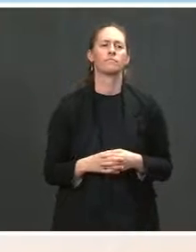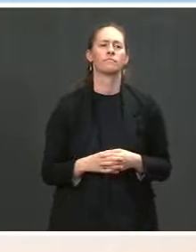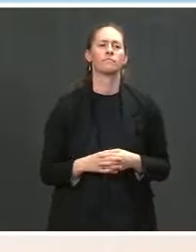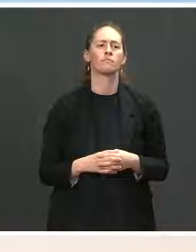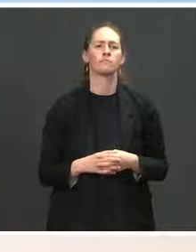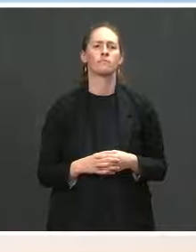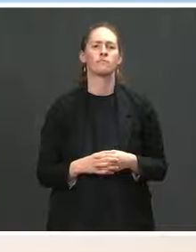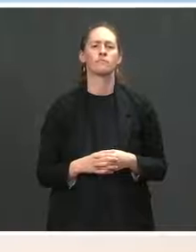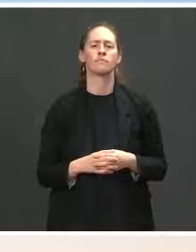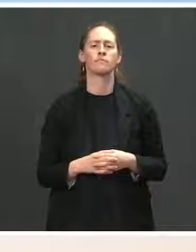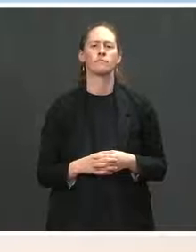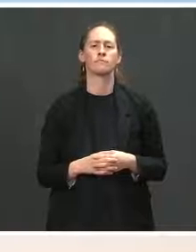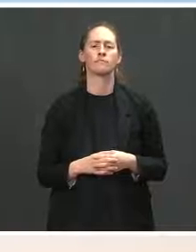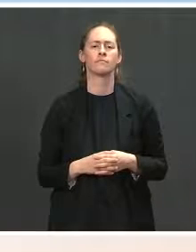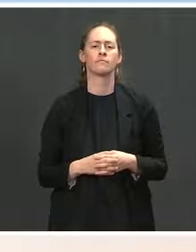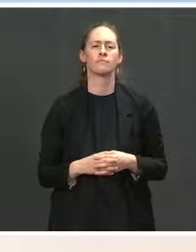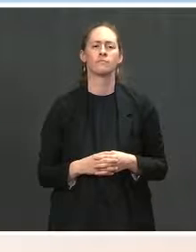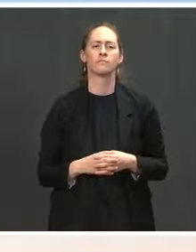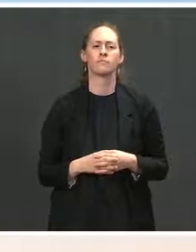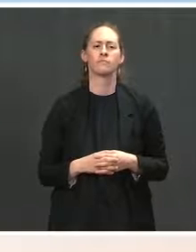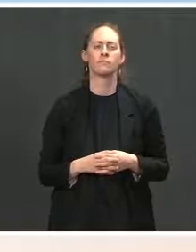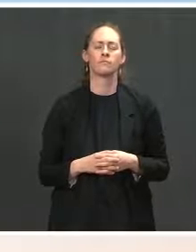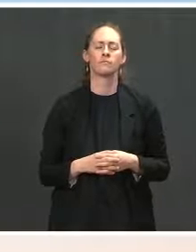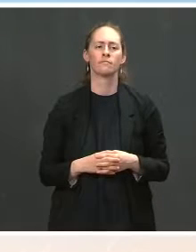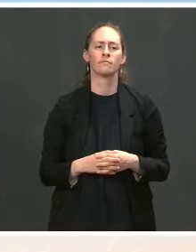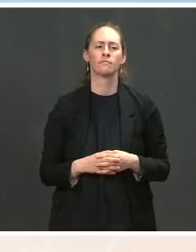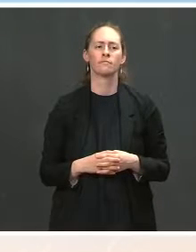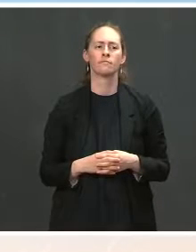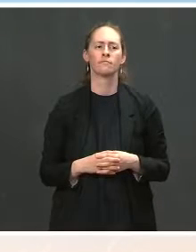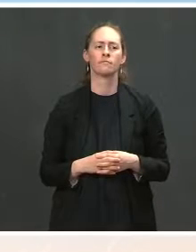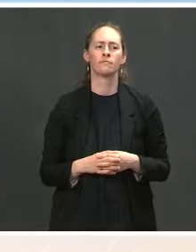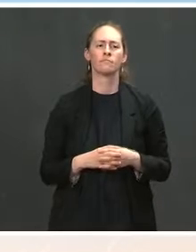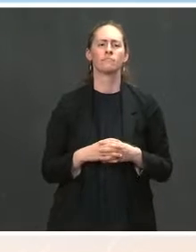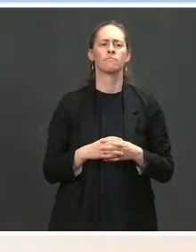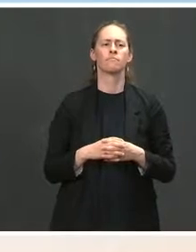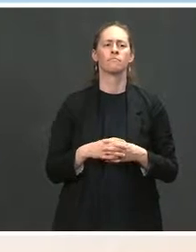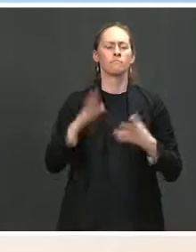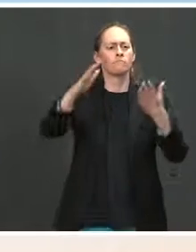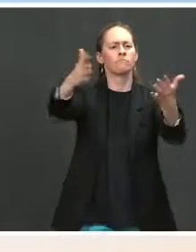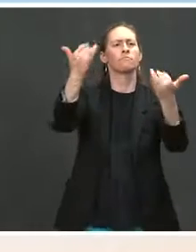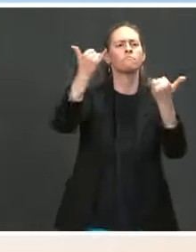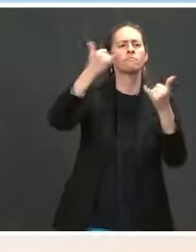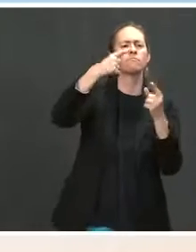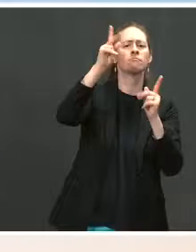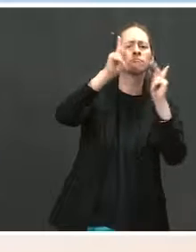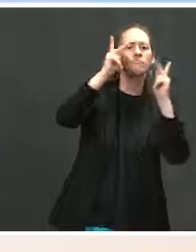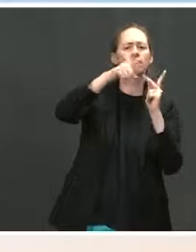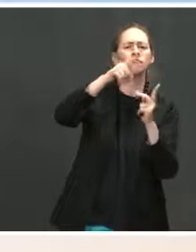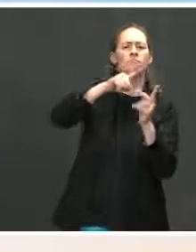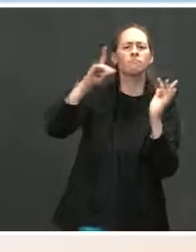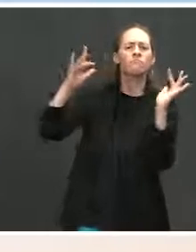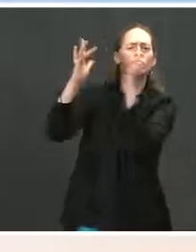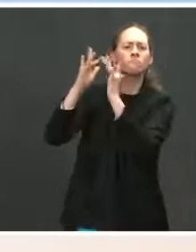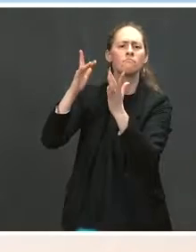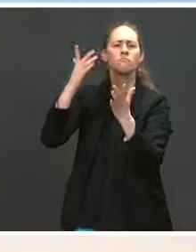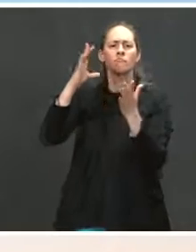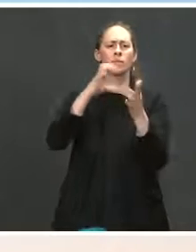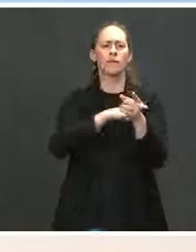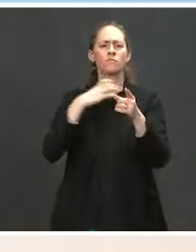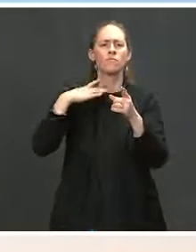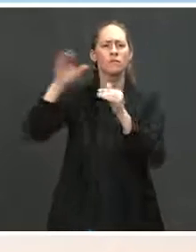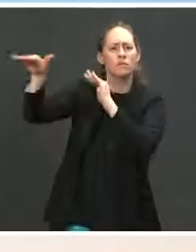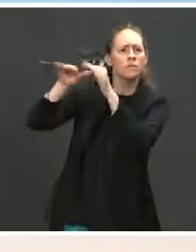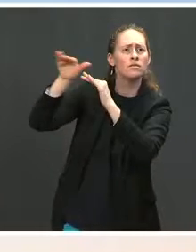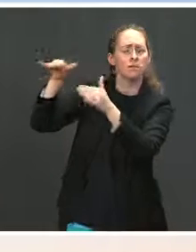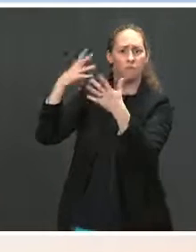other things. Are there folks in the back making calls to Congress just on this George Floyd bill, kind of working all the levers in order to get